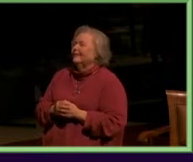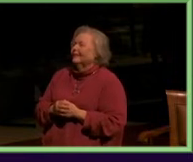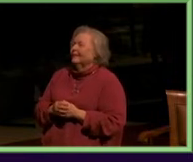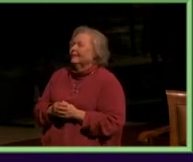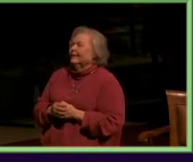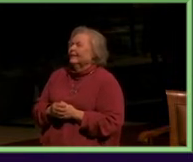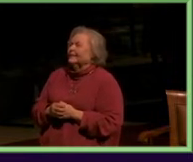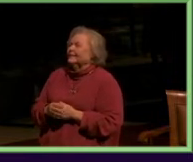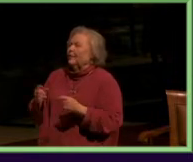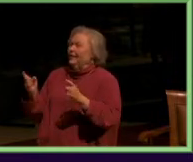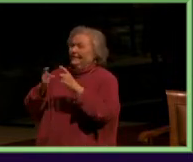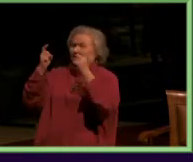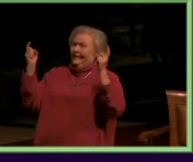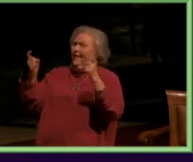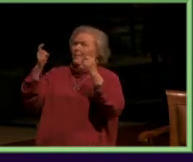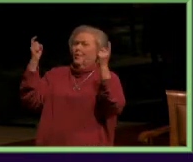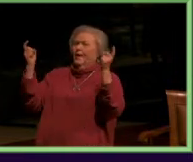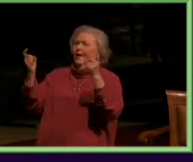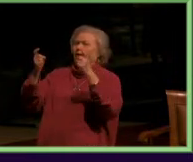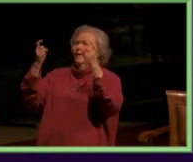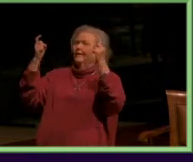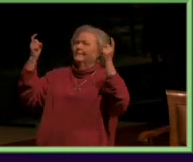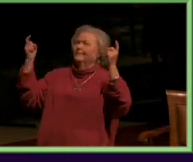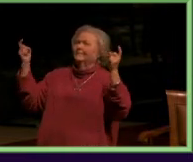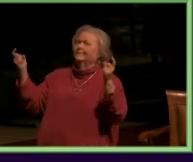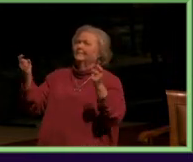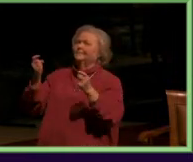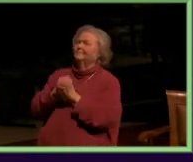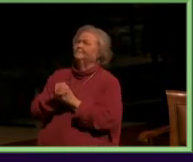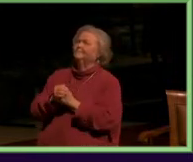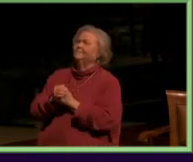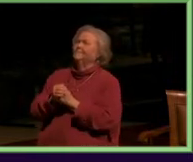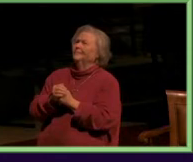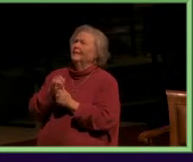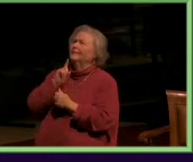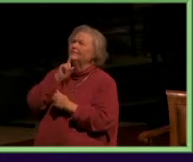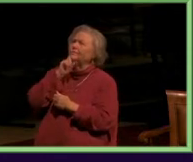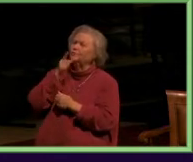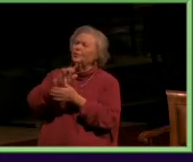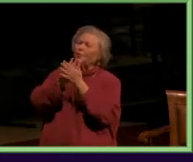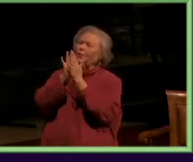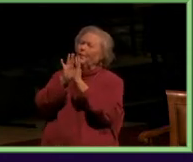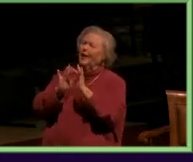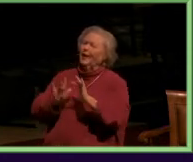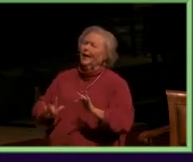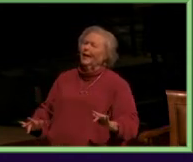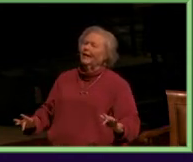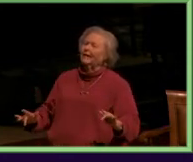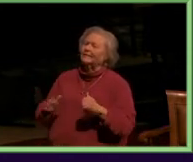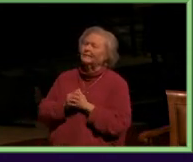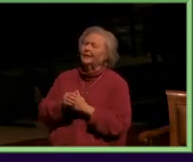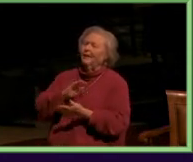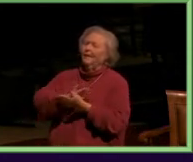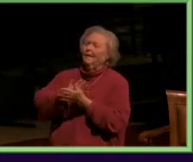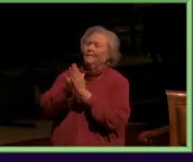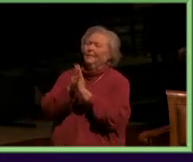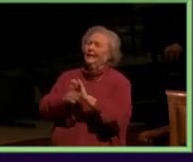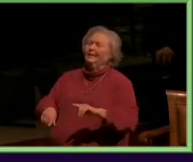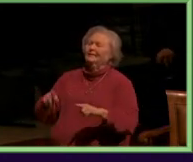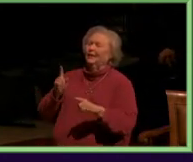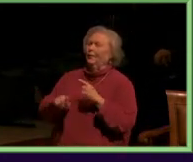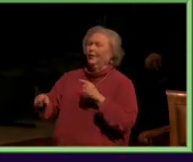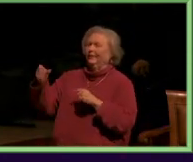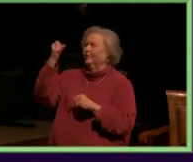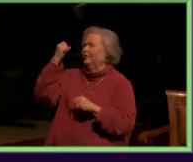as we celebrate truly the peace that does surpass all understanding that will guard our hearts and